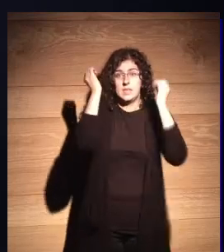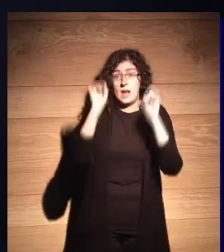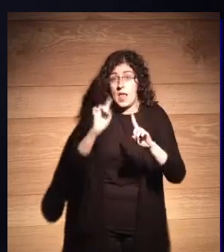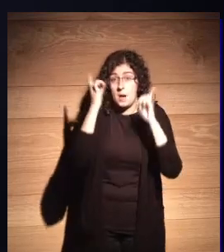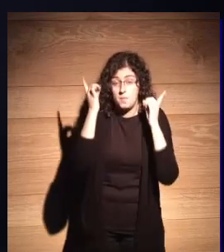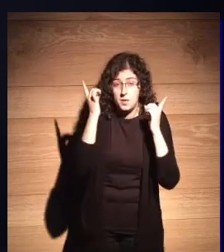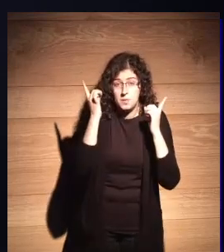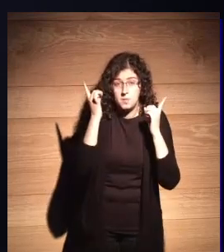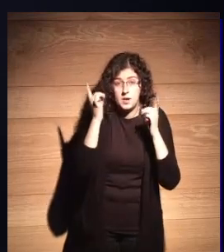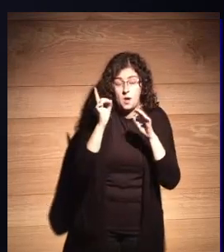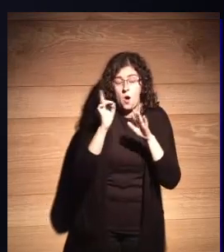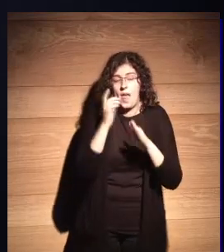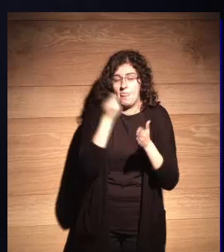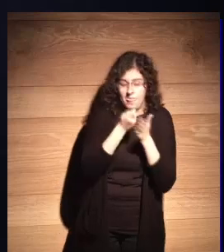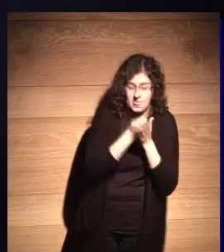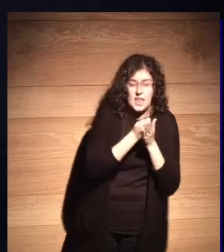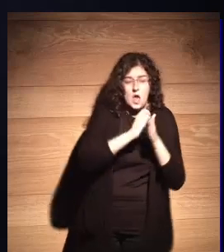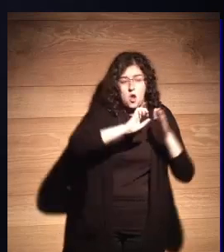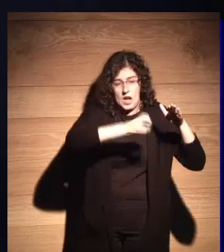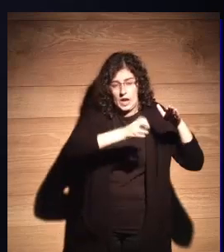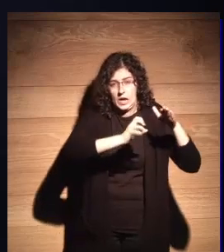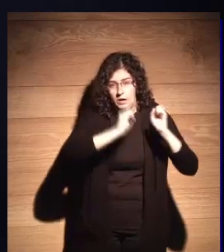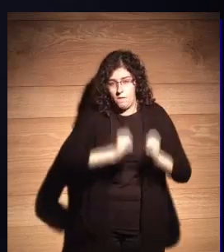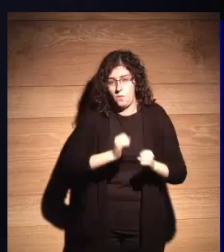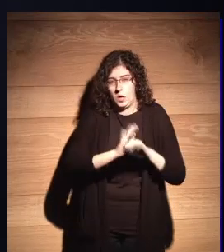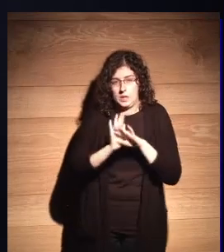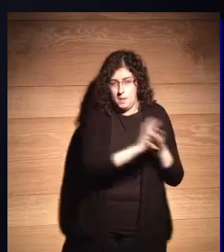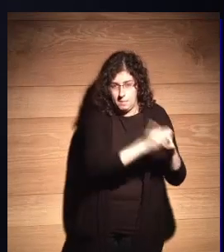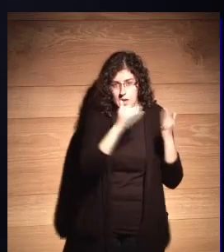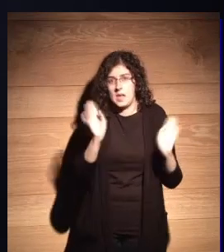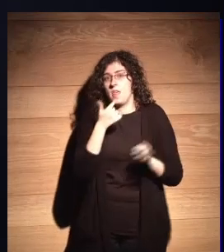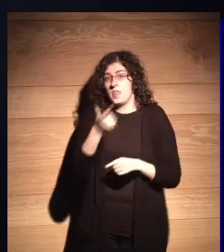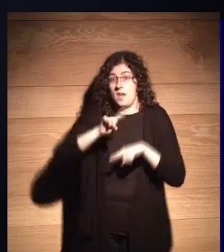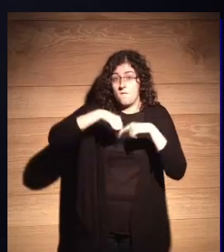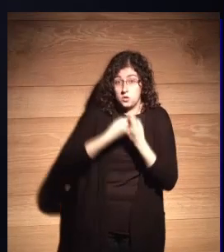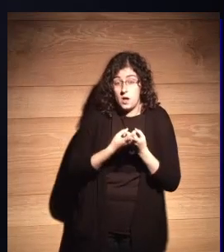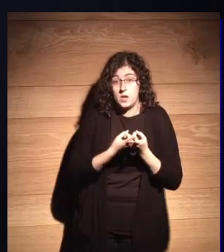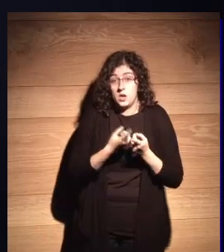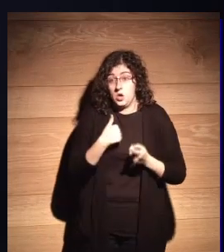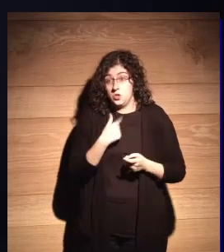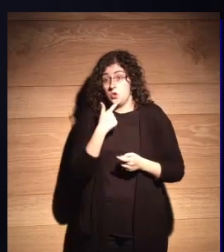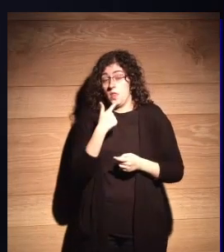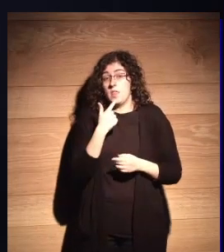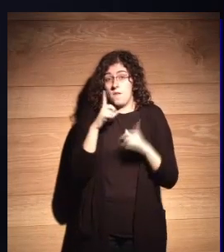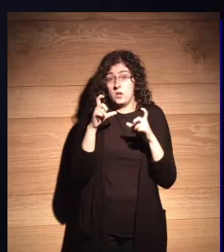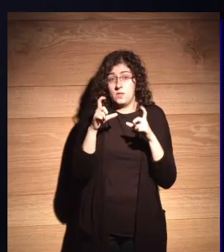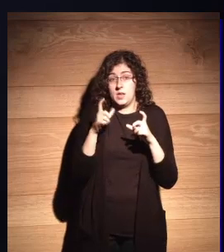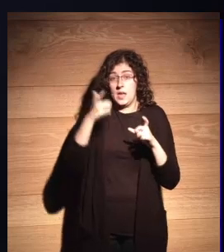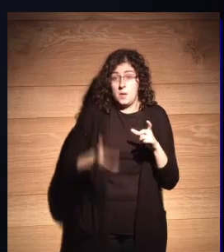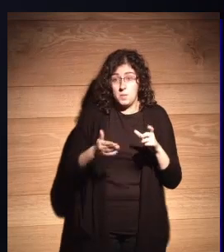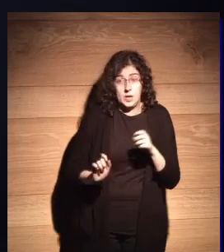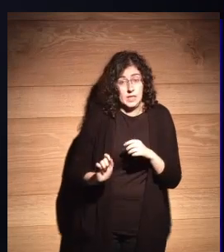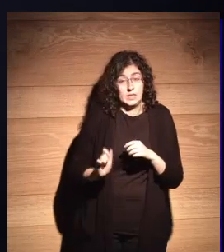No, I'm joking. But you would save family pictures. I mean, what's more important than pictures of your